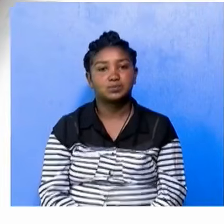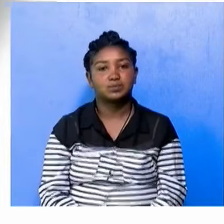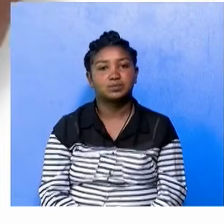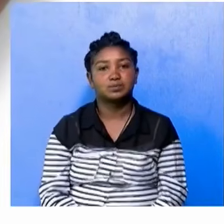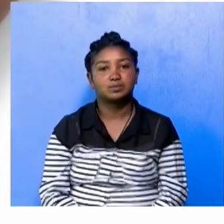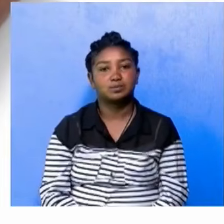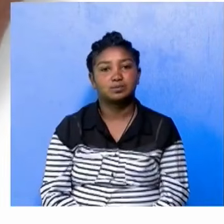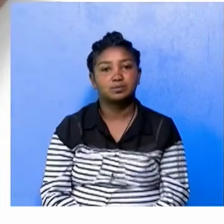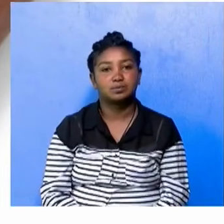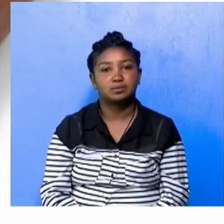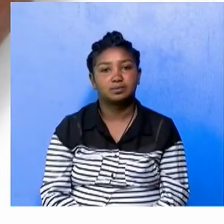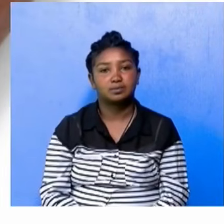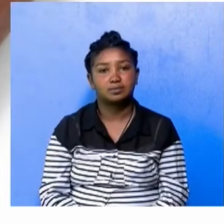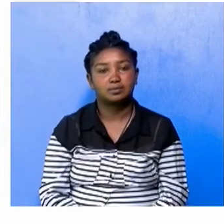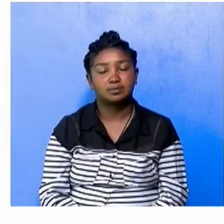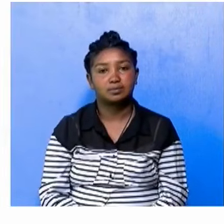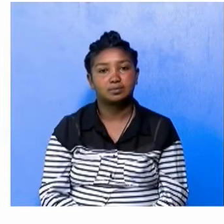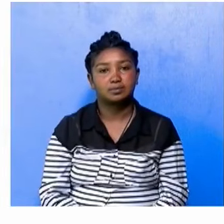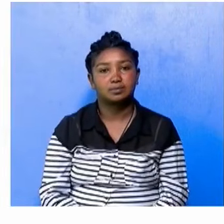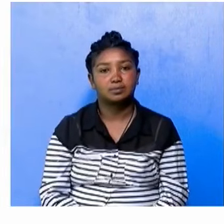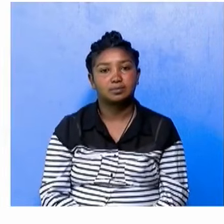nouns.